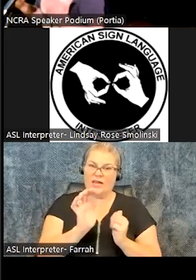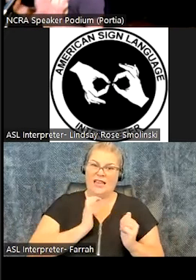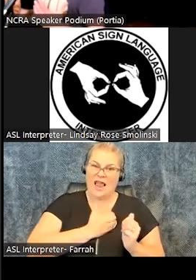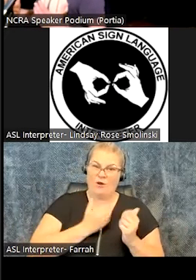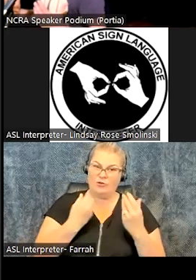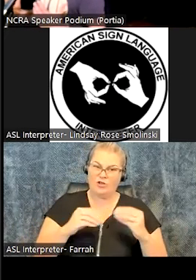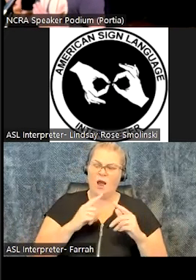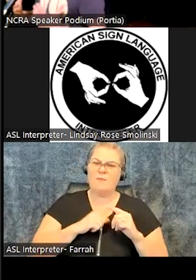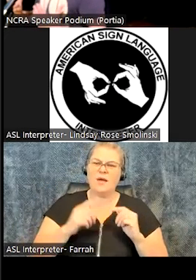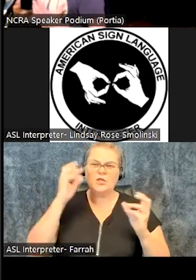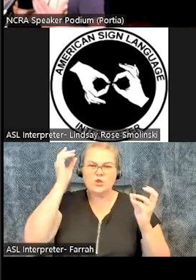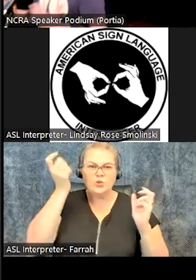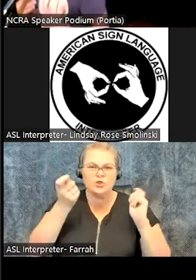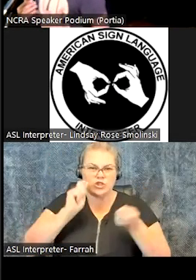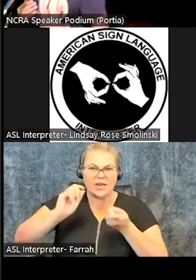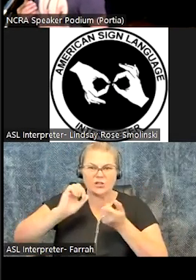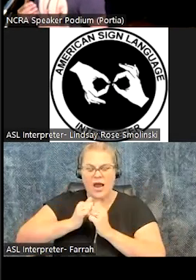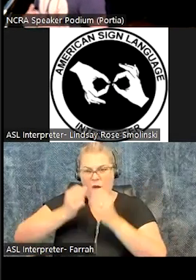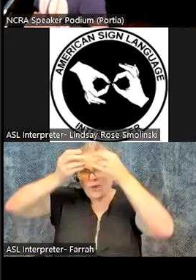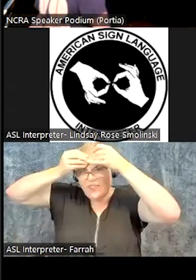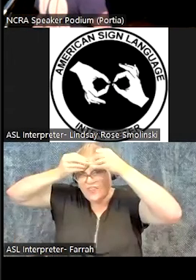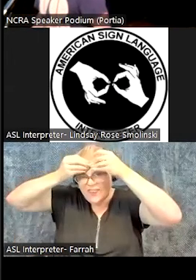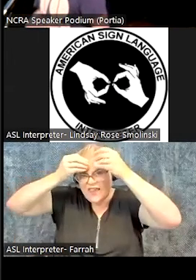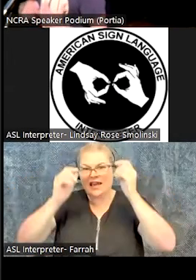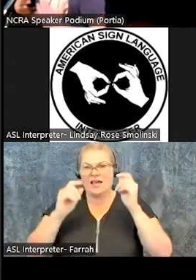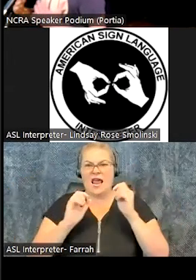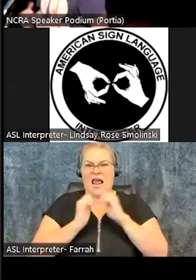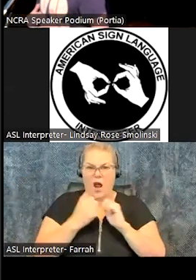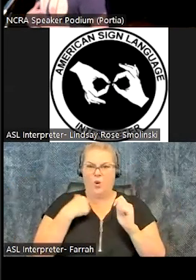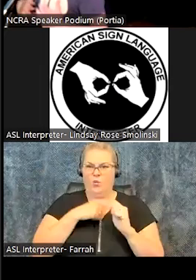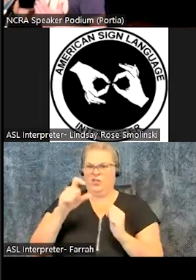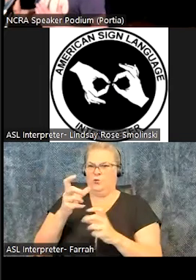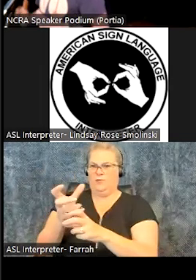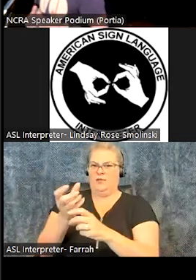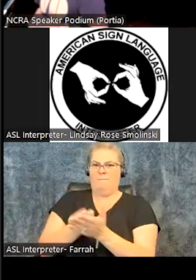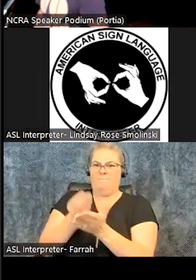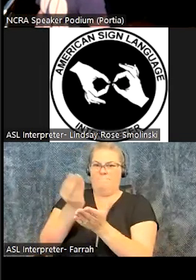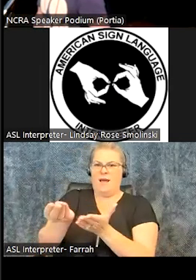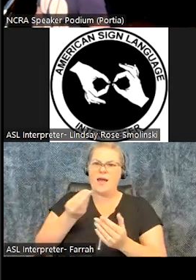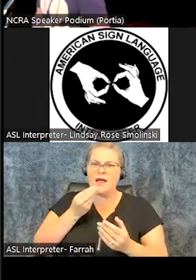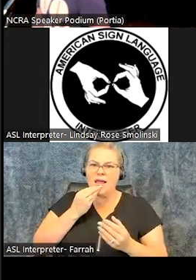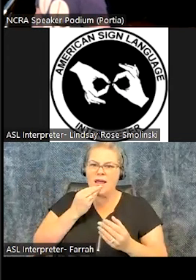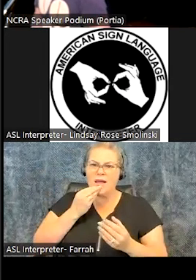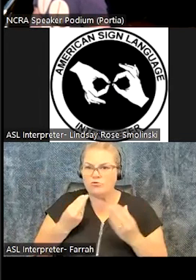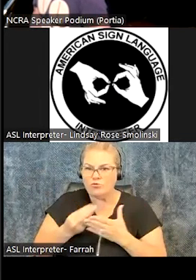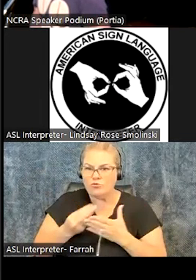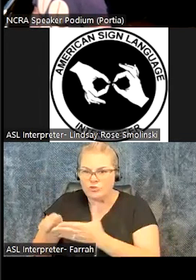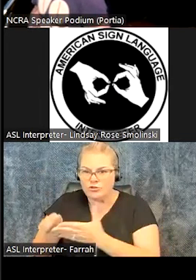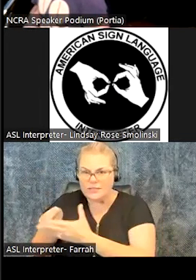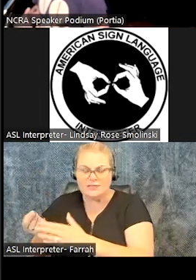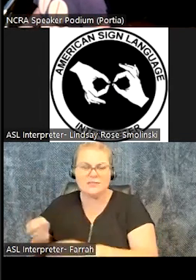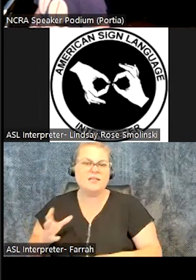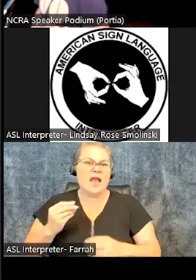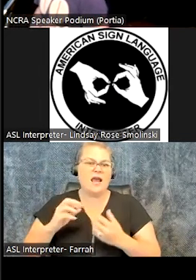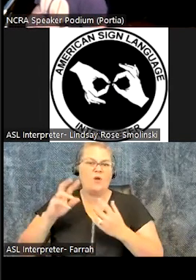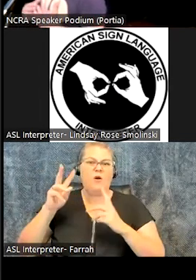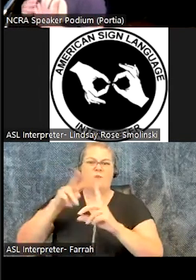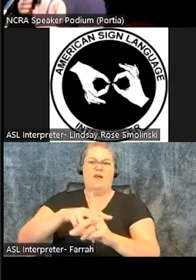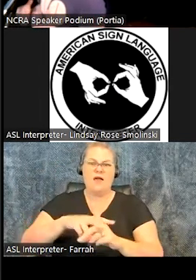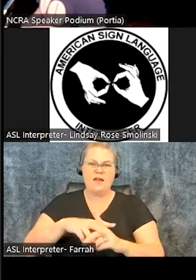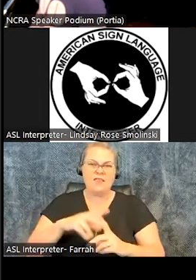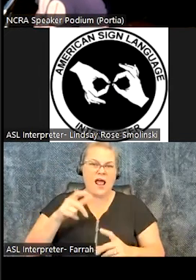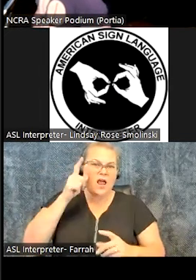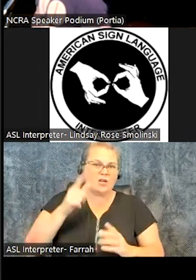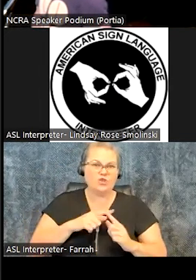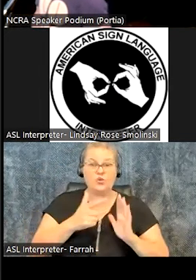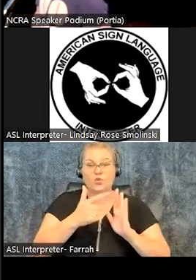we think about how we should be getting our goods, and to hopefully apply that logic to legislation and